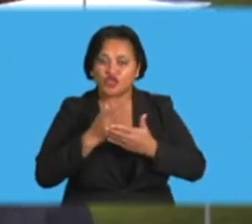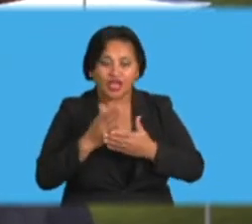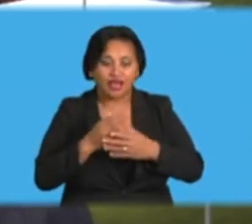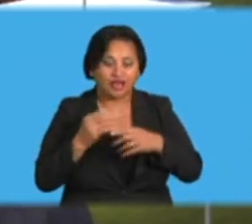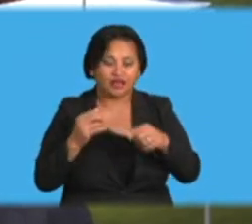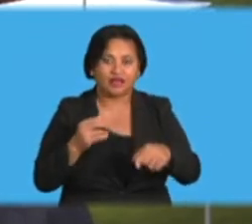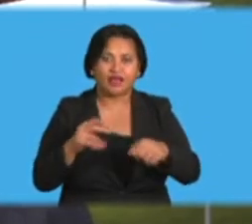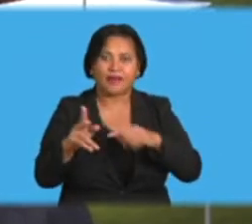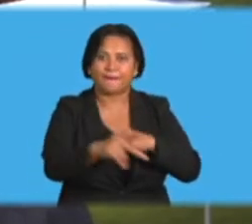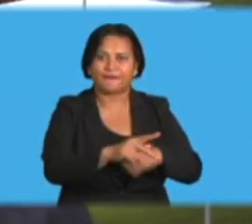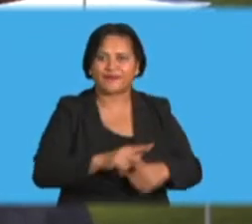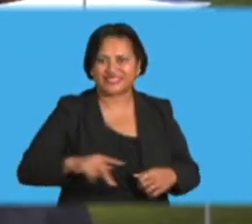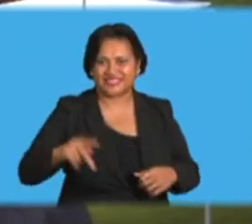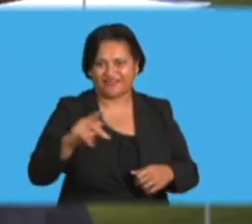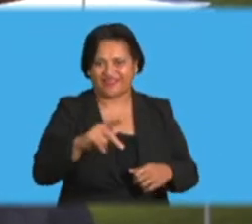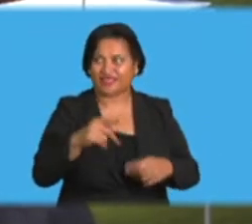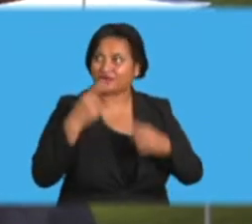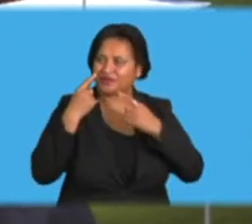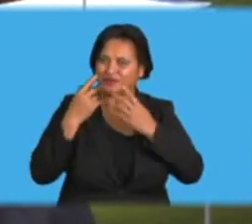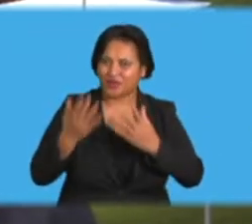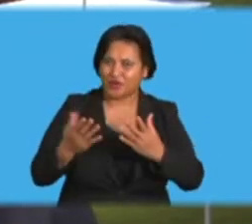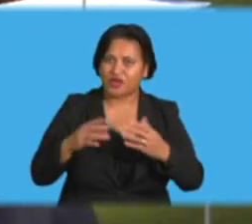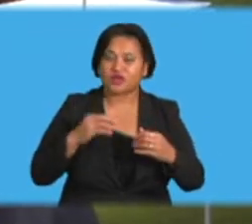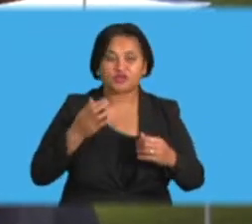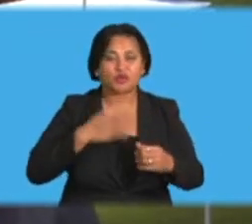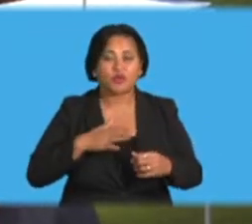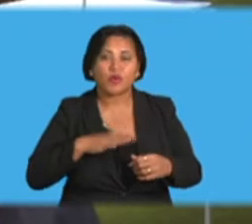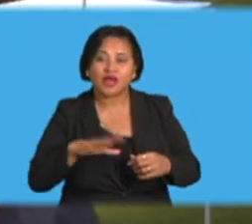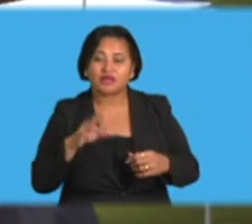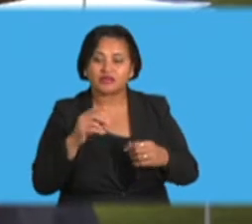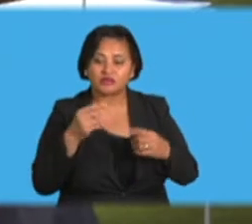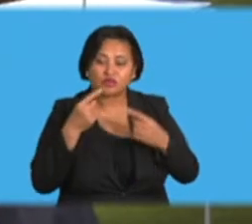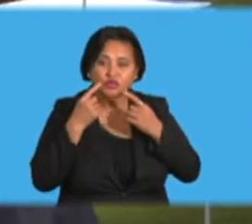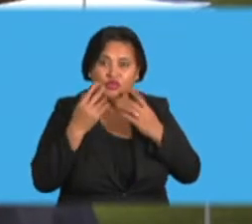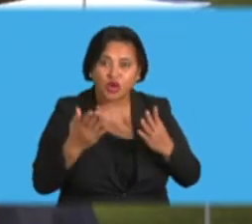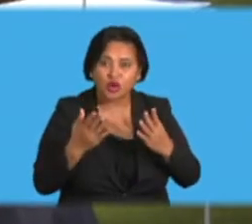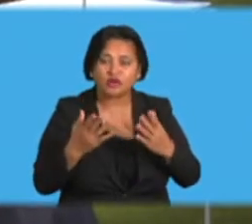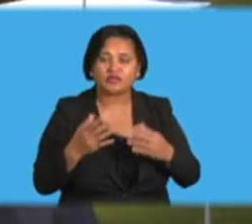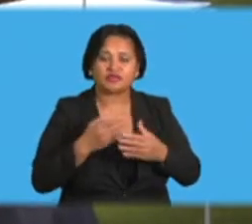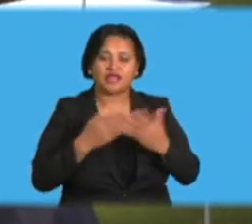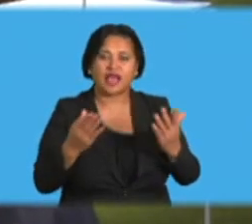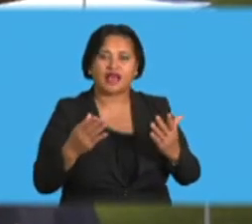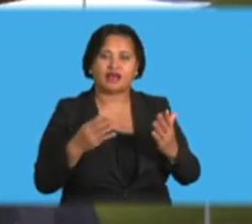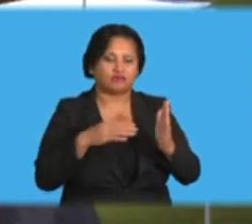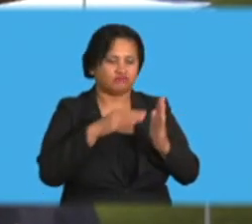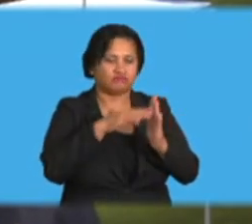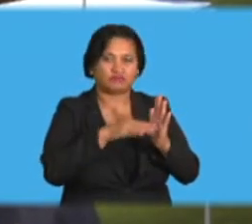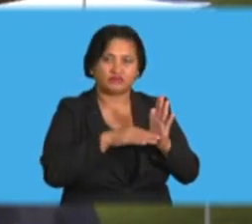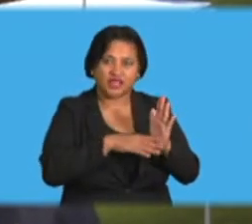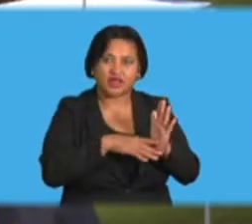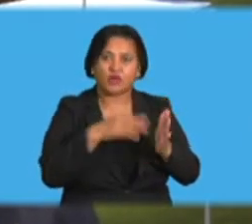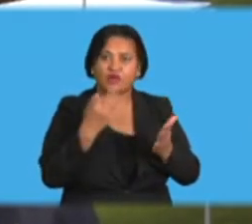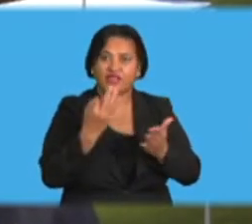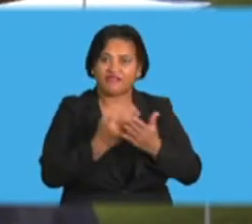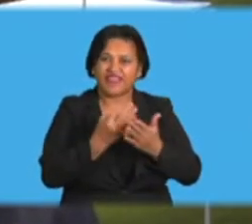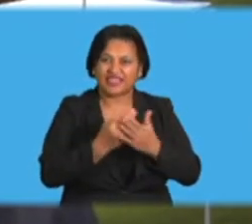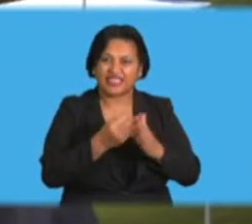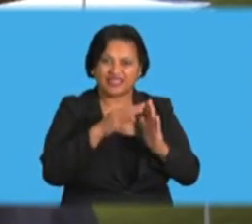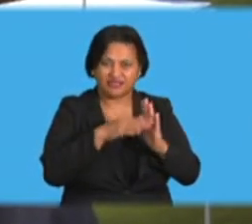to what are some of the funding requirements of the Pacific Island countries and what we can do in respect of climate vulnerability